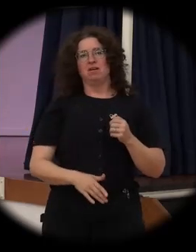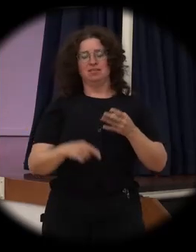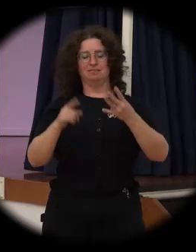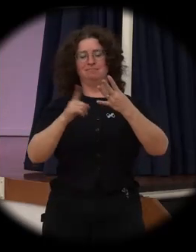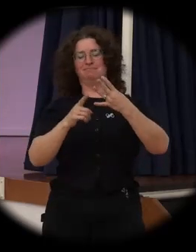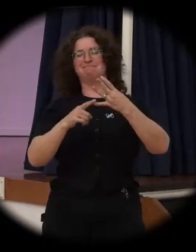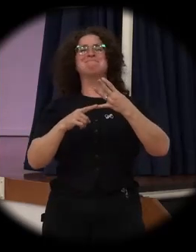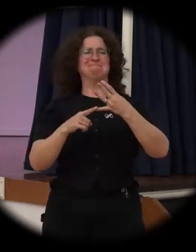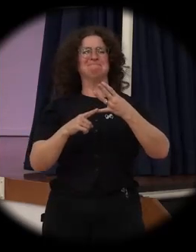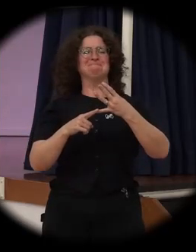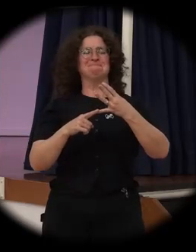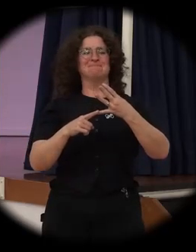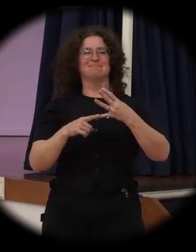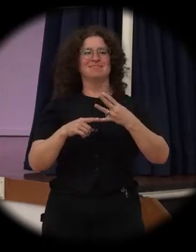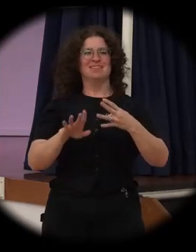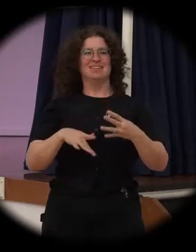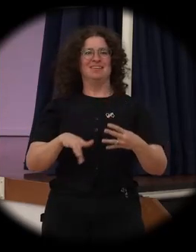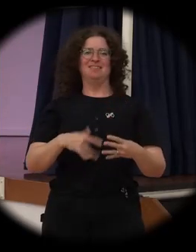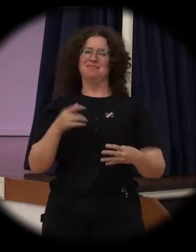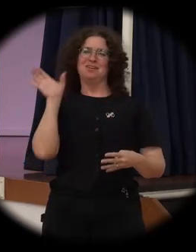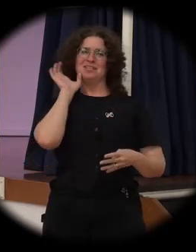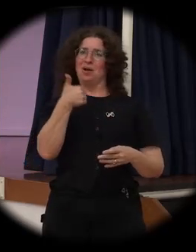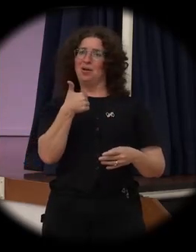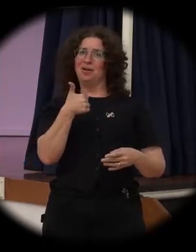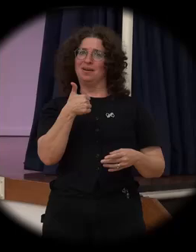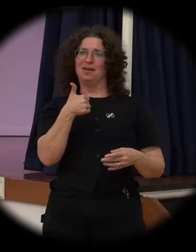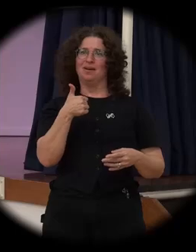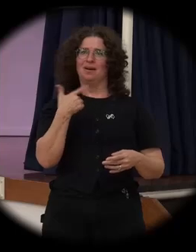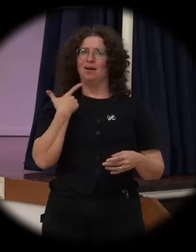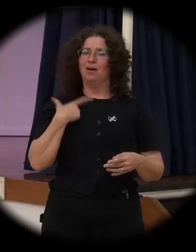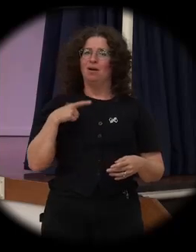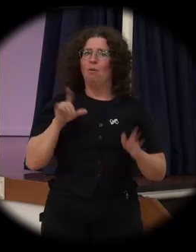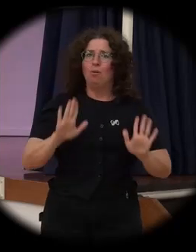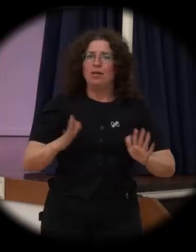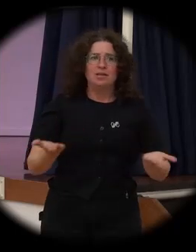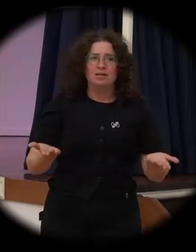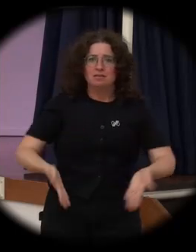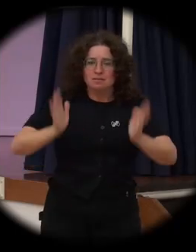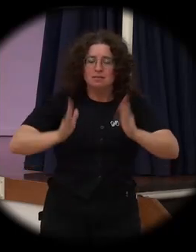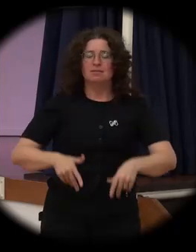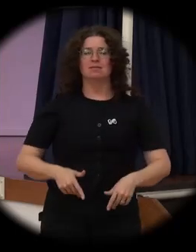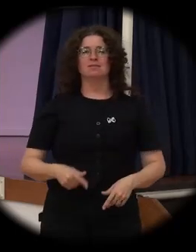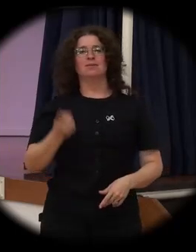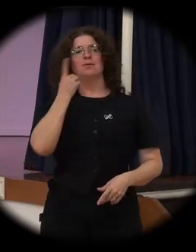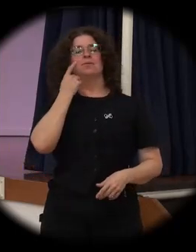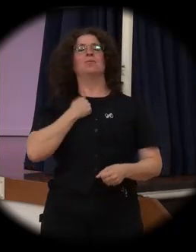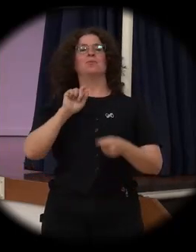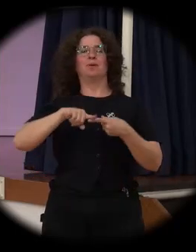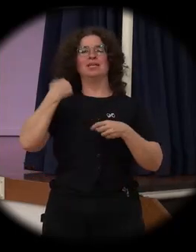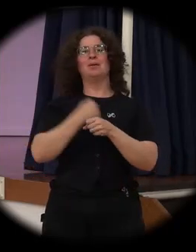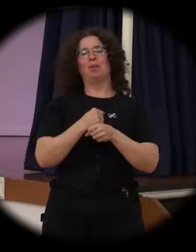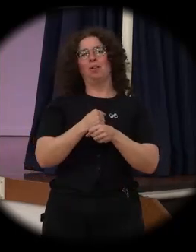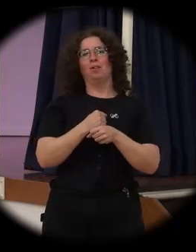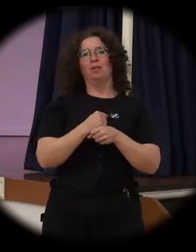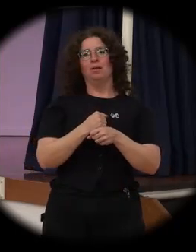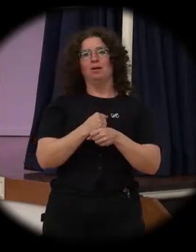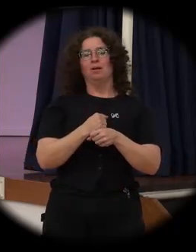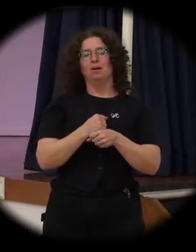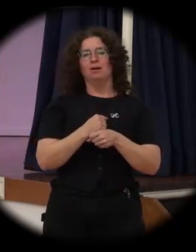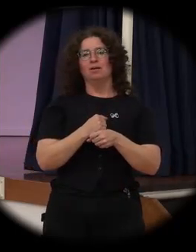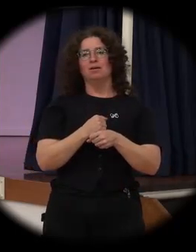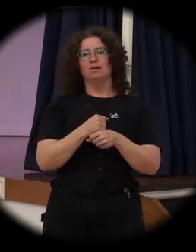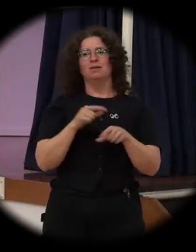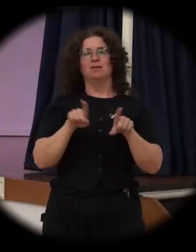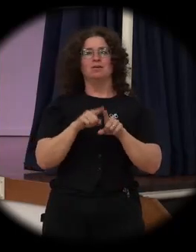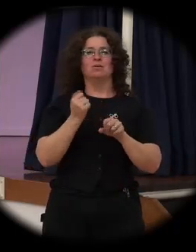one. If that sounds pretty good, then what are you waiting for? You can have a look at my examples, or also recommend the